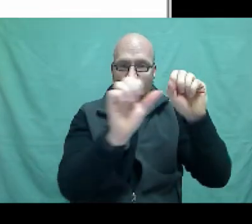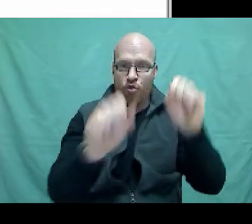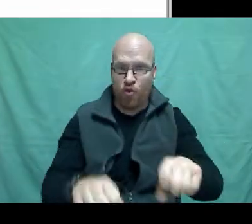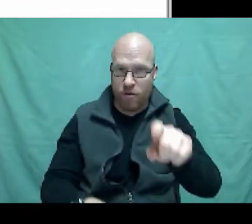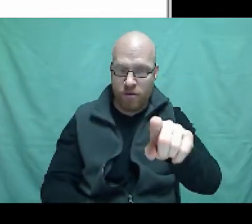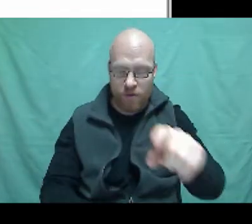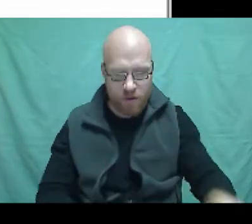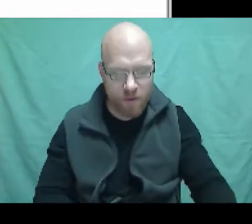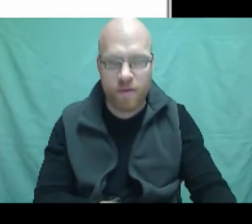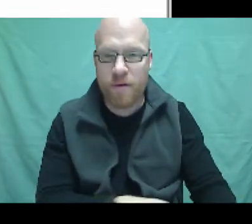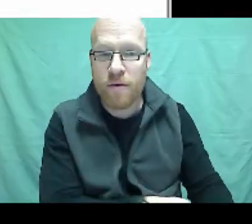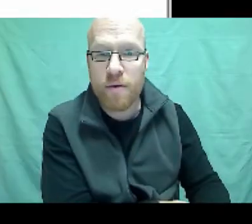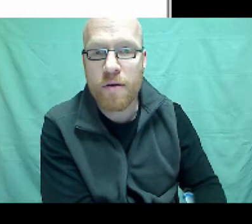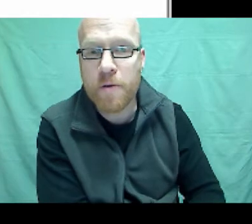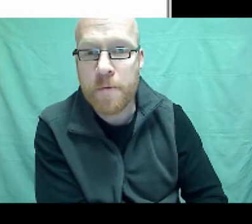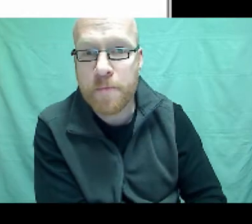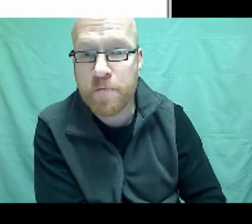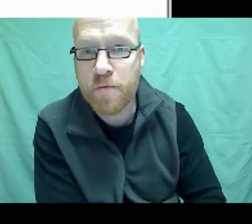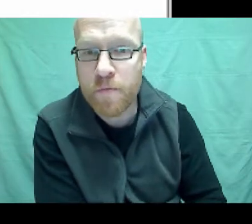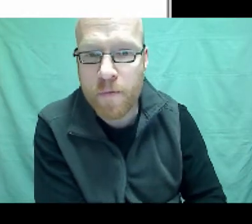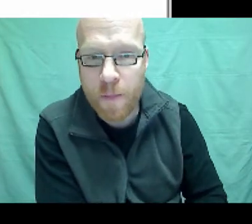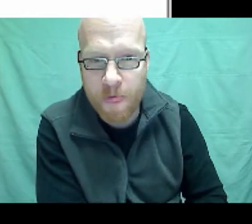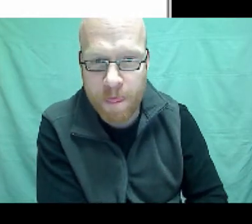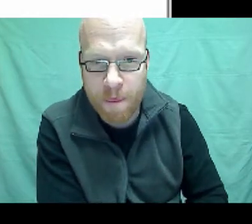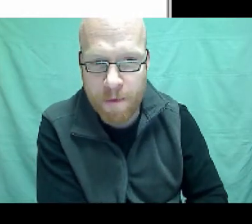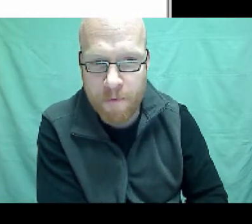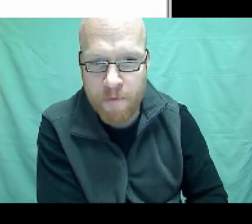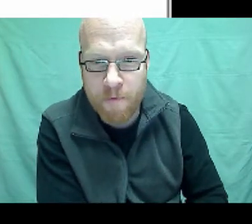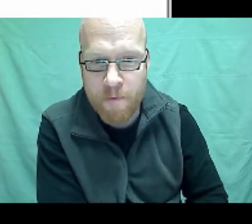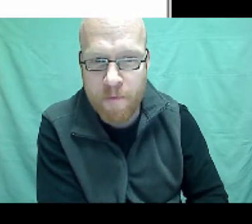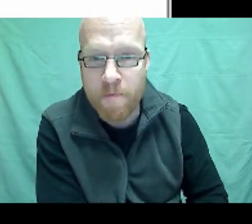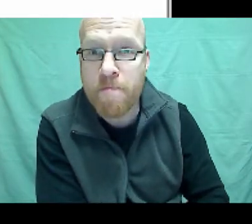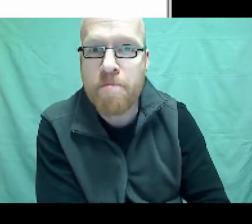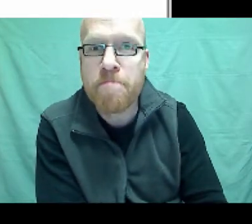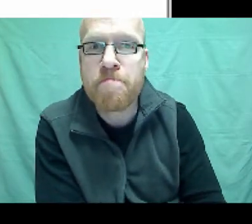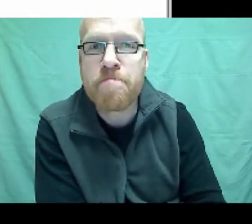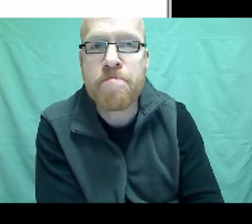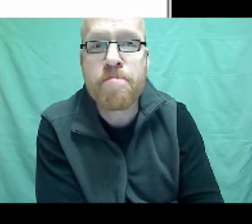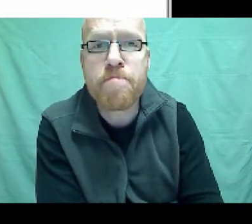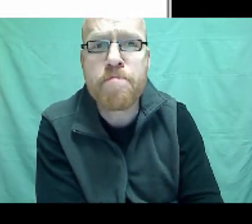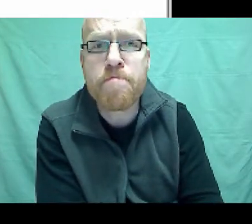denominator. You could move it to the numerator and figure out the answer that way.